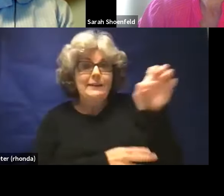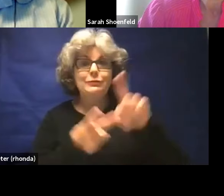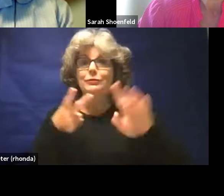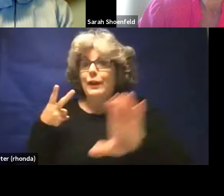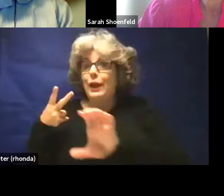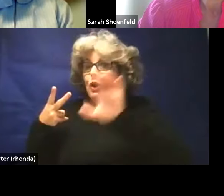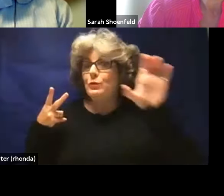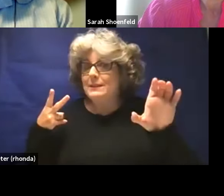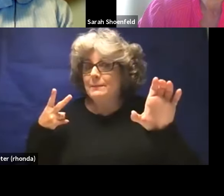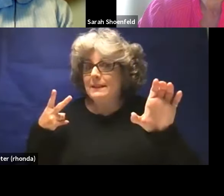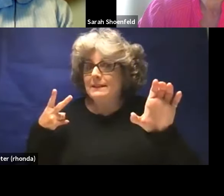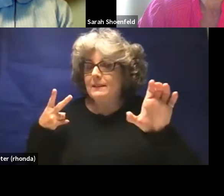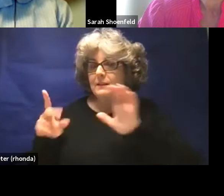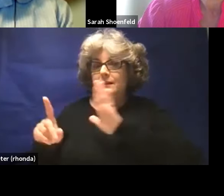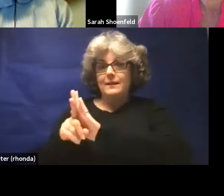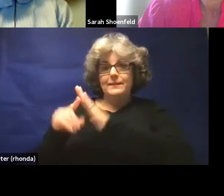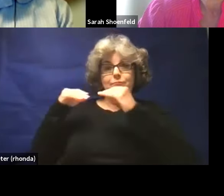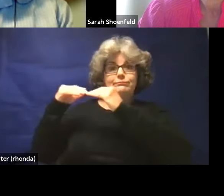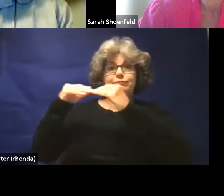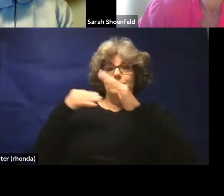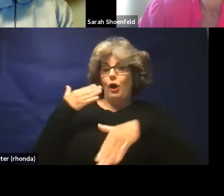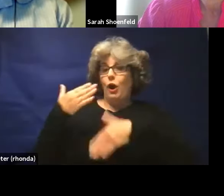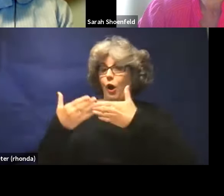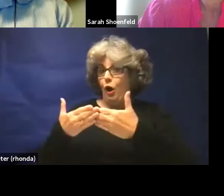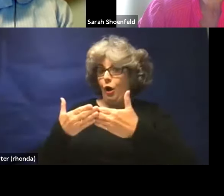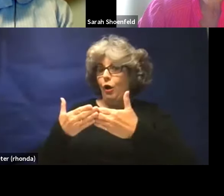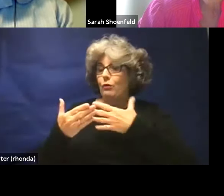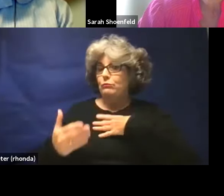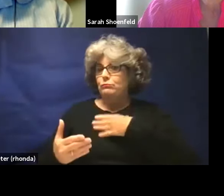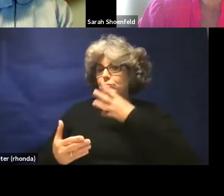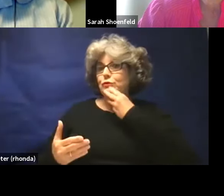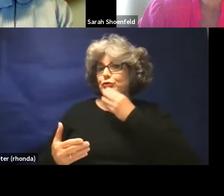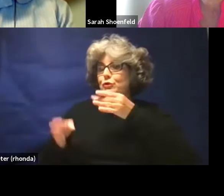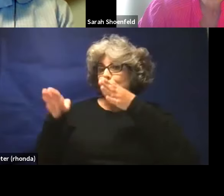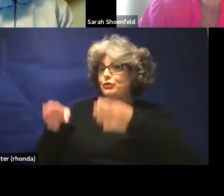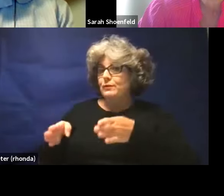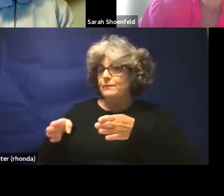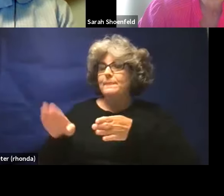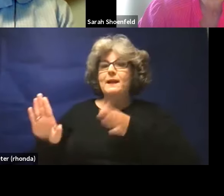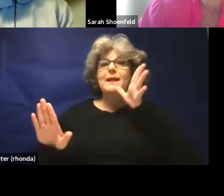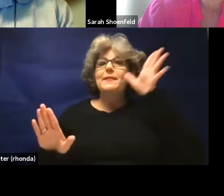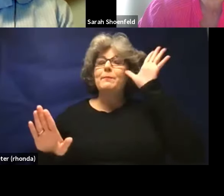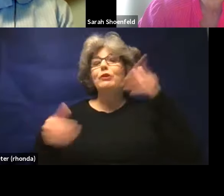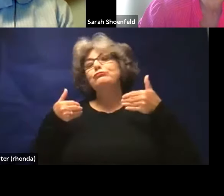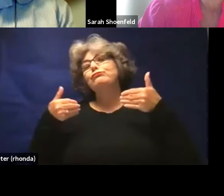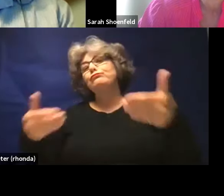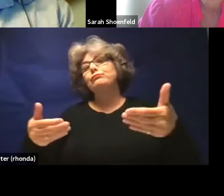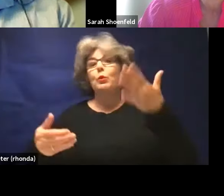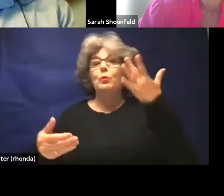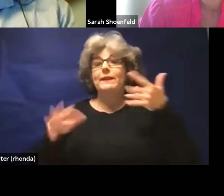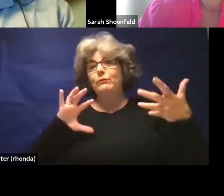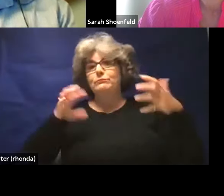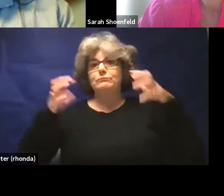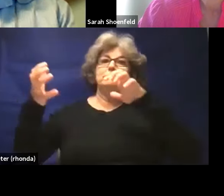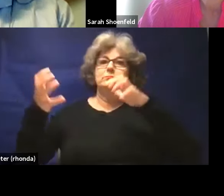Christmas, even though they and all their peers were observant Jews. They said their parents just went along with it, that they didn't want to rock the